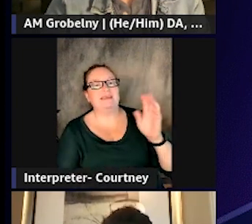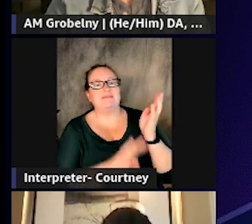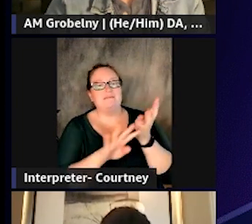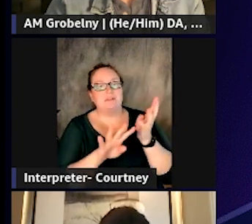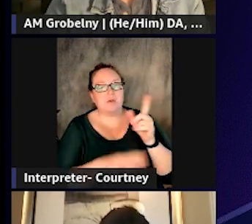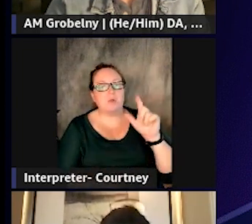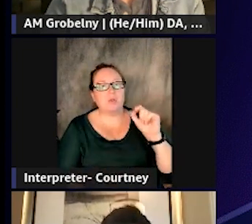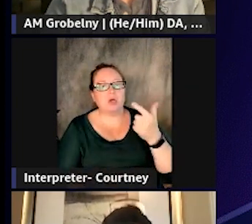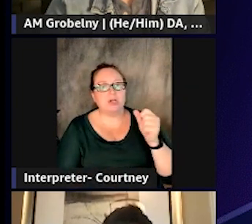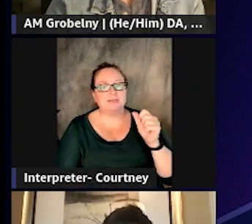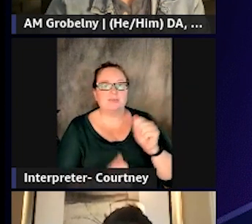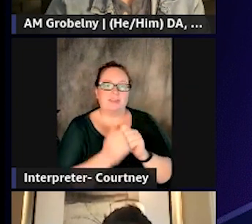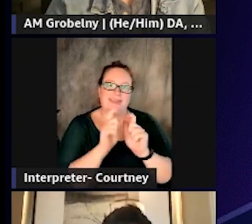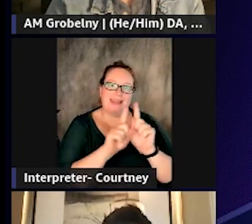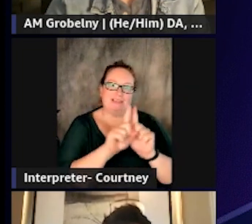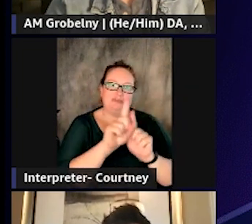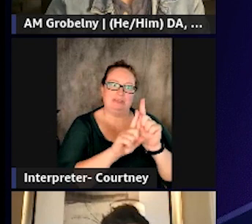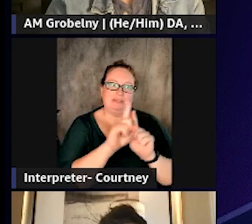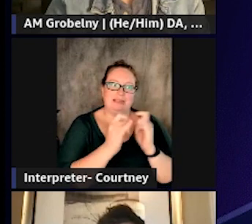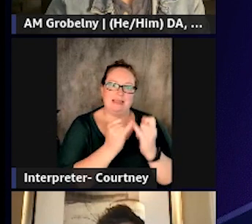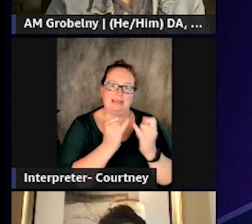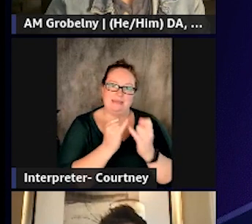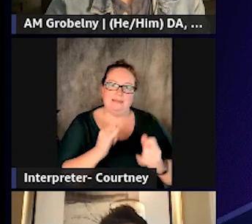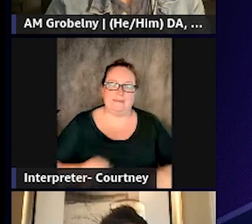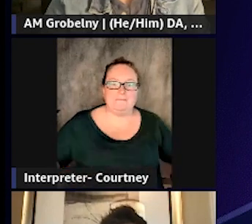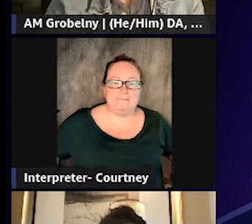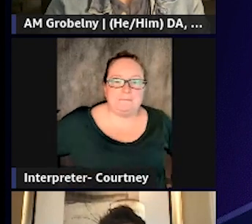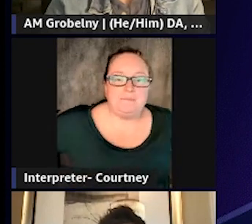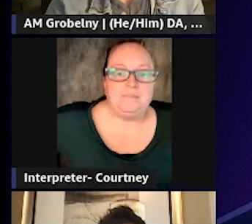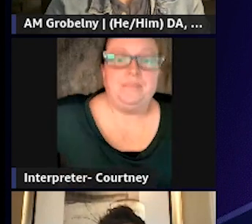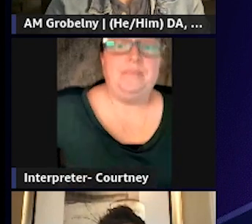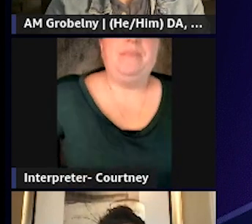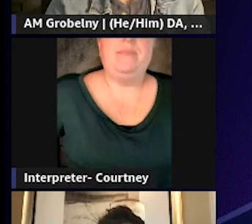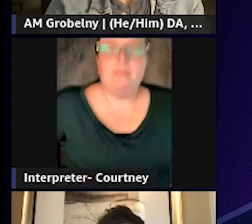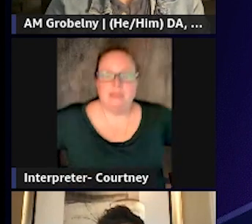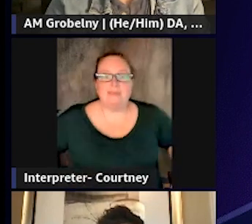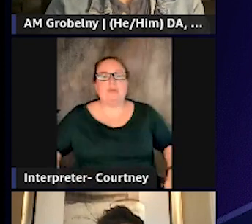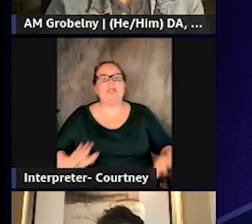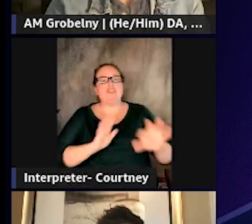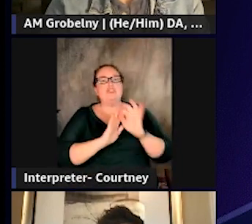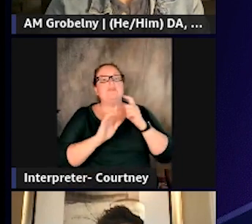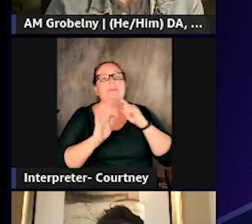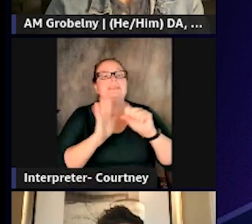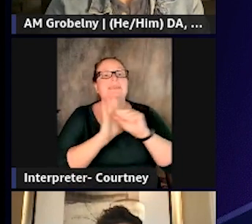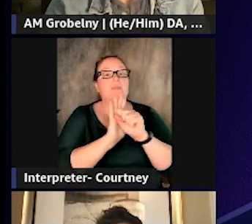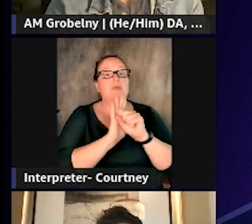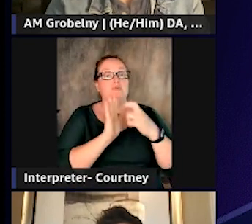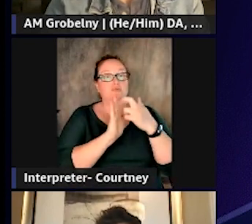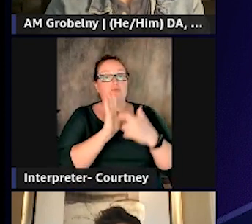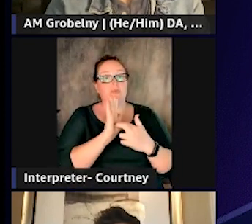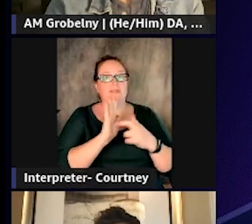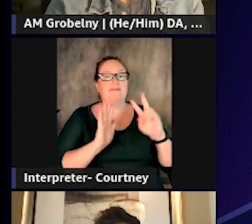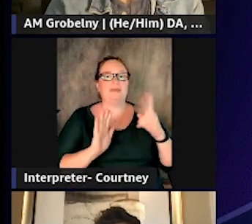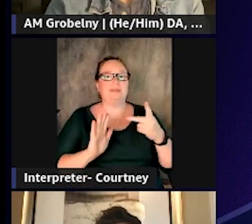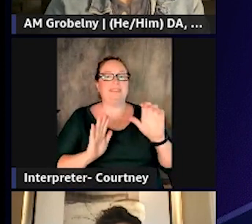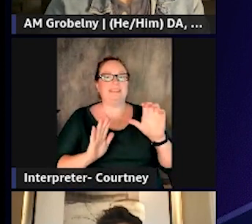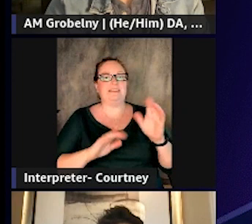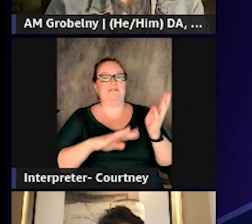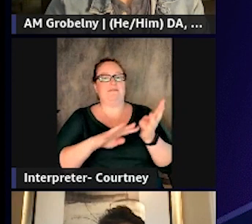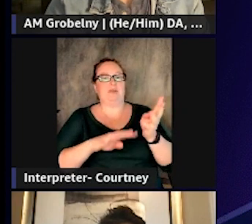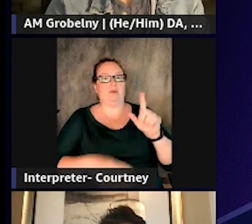asterisk at the end. I'm going to choose from a sample rule. So I'm going to choose VPC flow logs, and I'm going to choose the